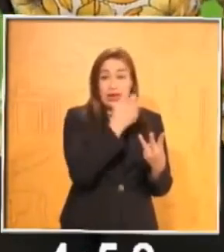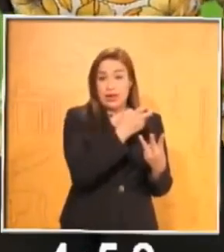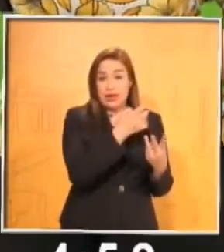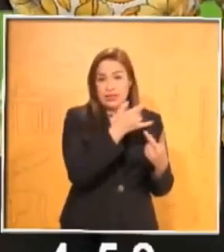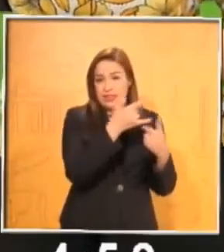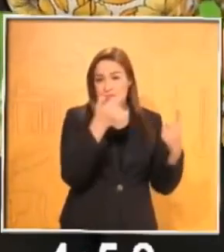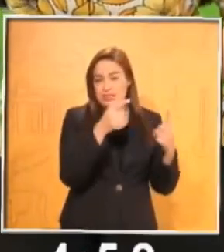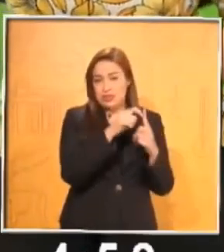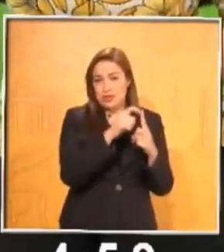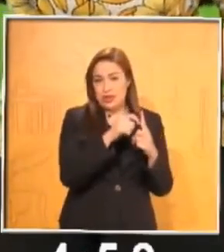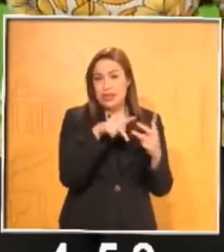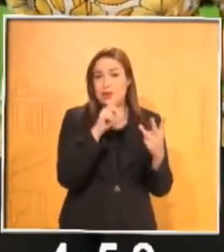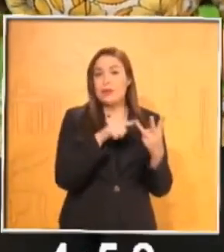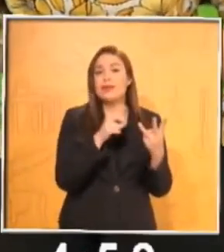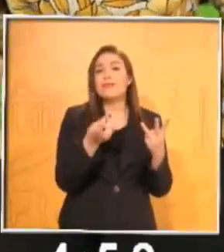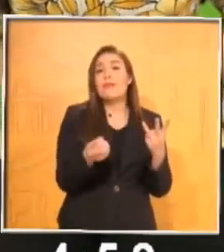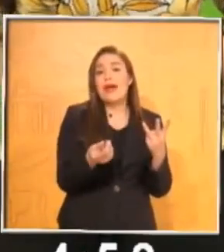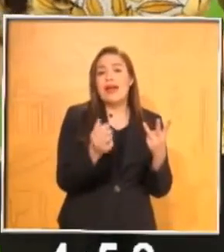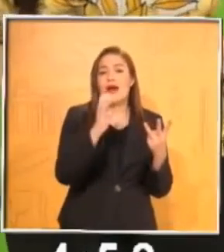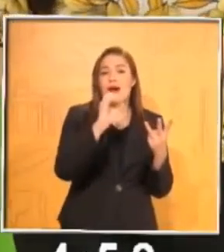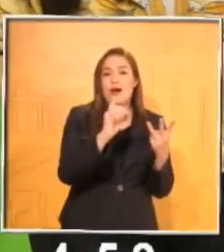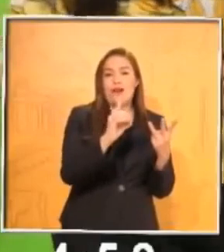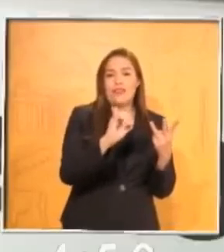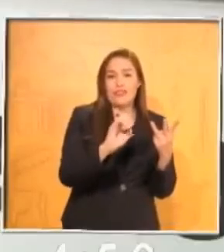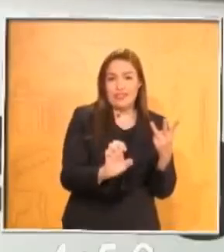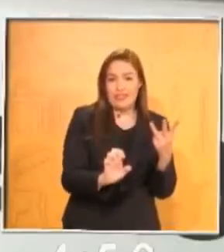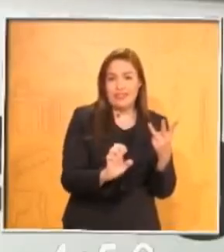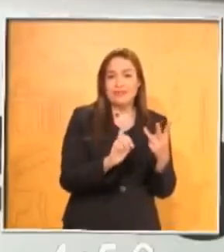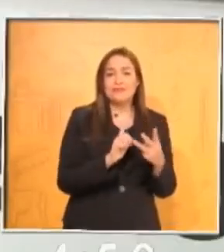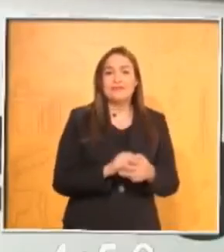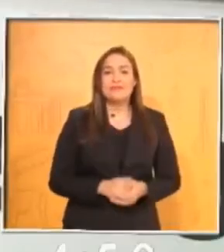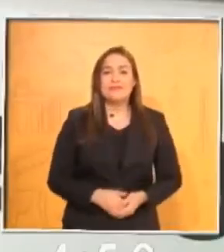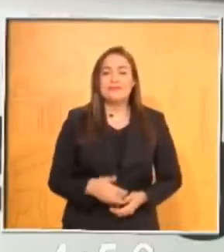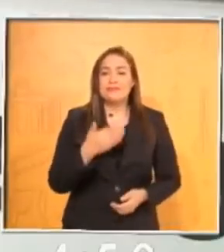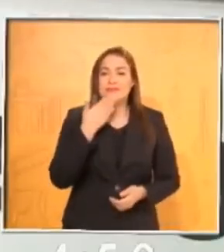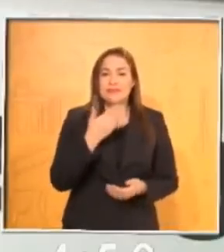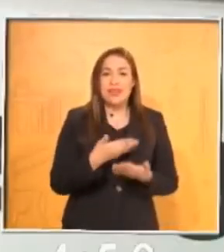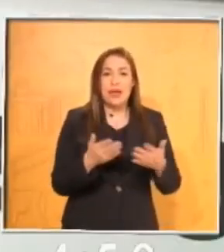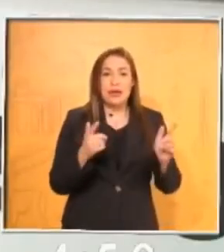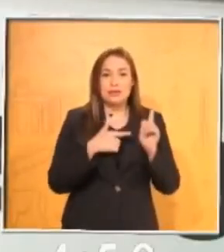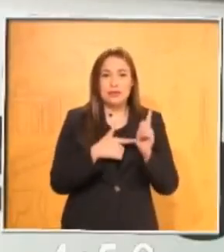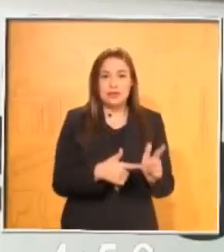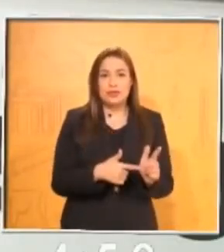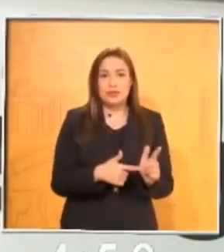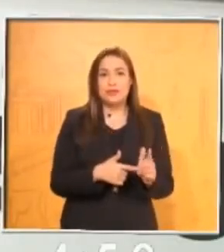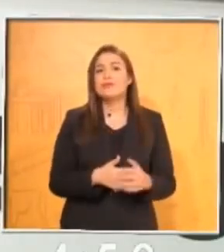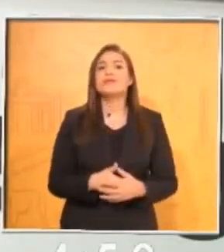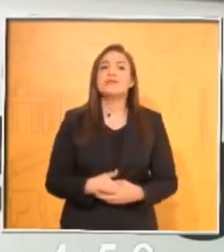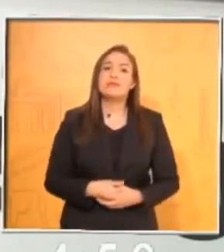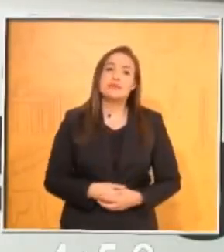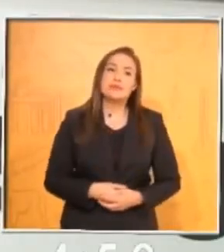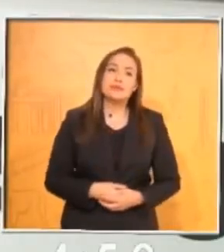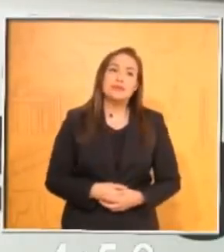and that it's Audie. Well, let's continue.